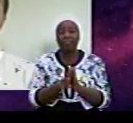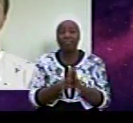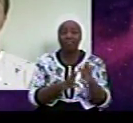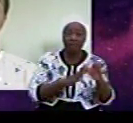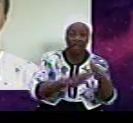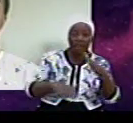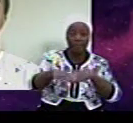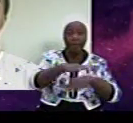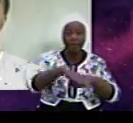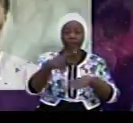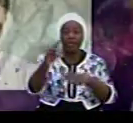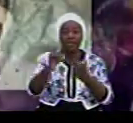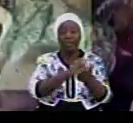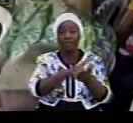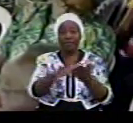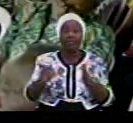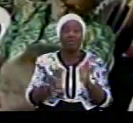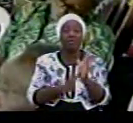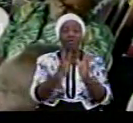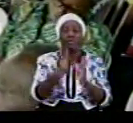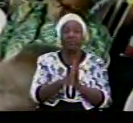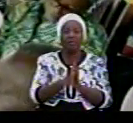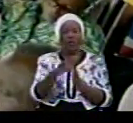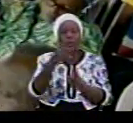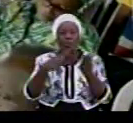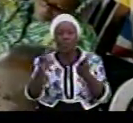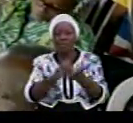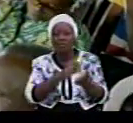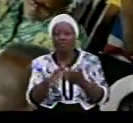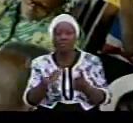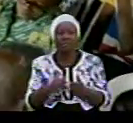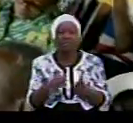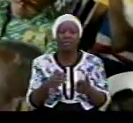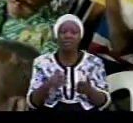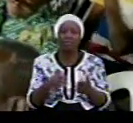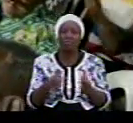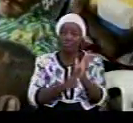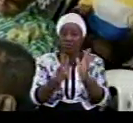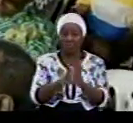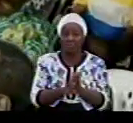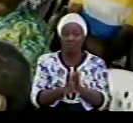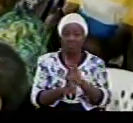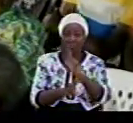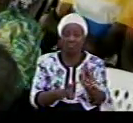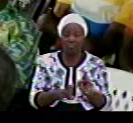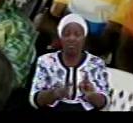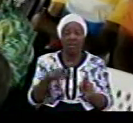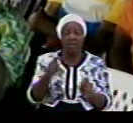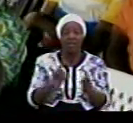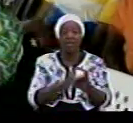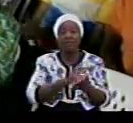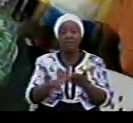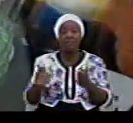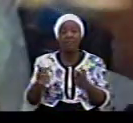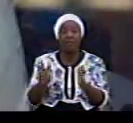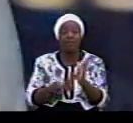above the divine will. What's the divine will? The divine will is